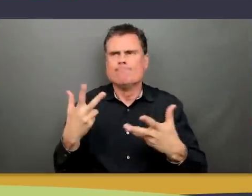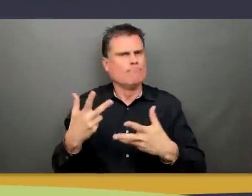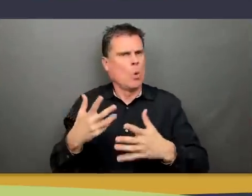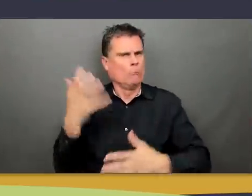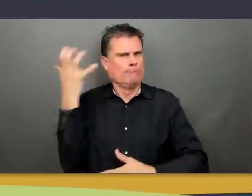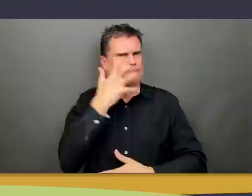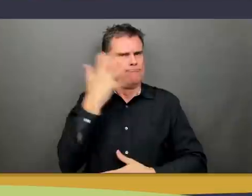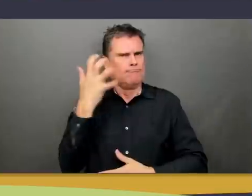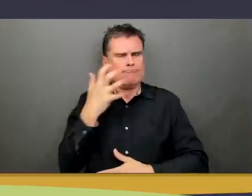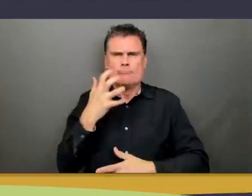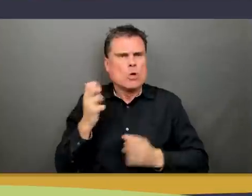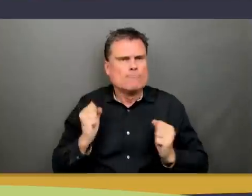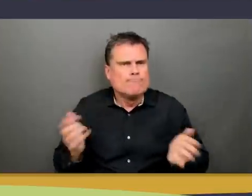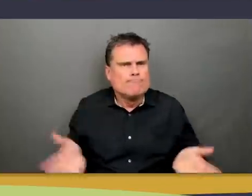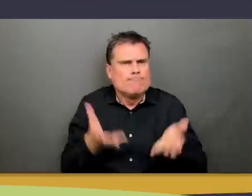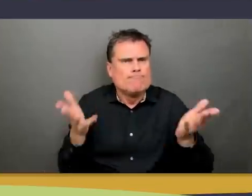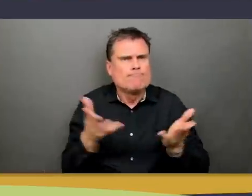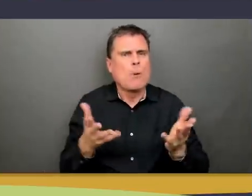intercultural